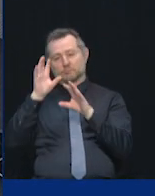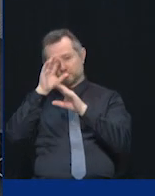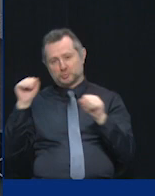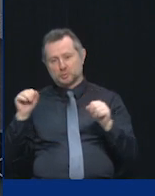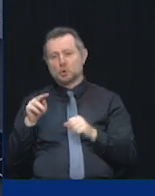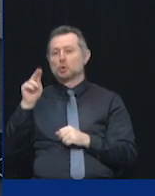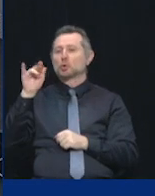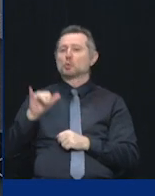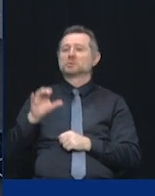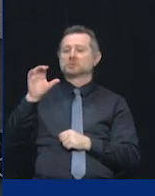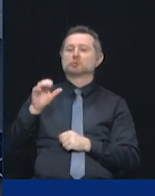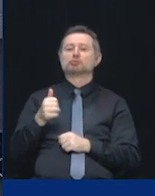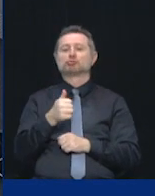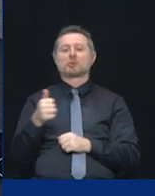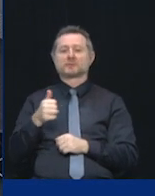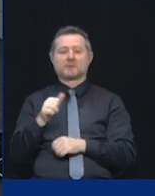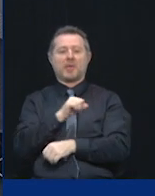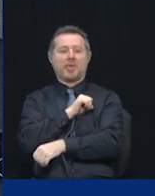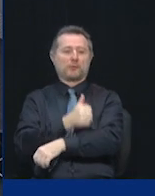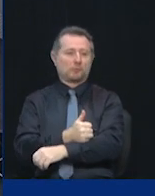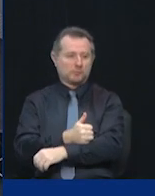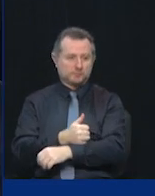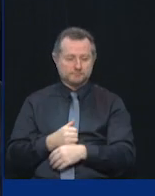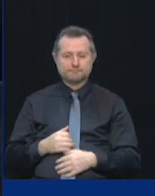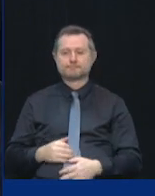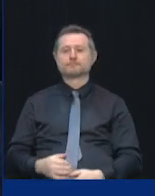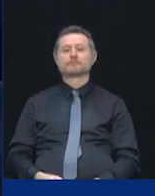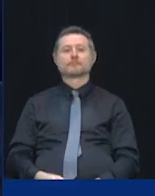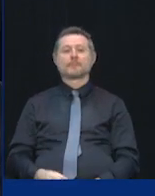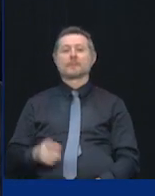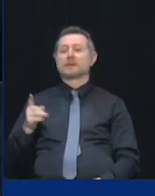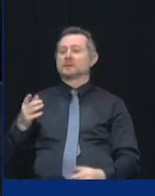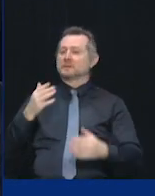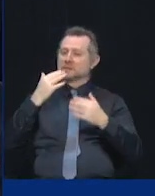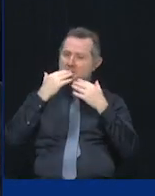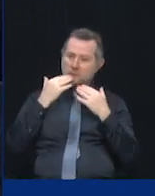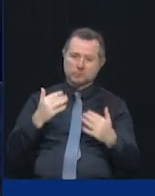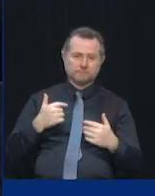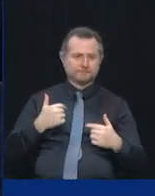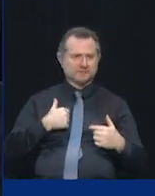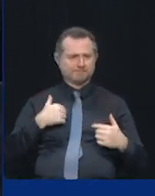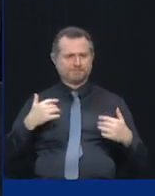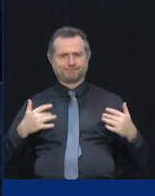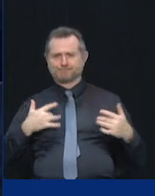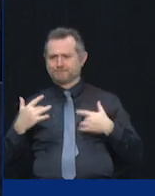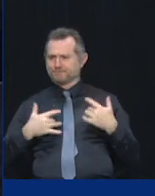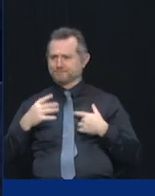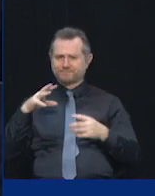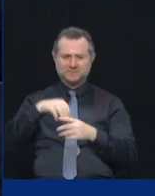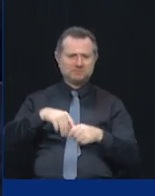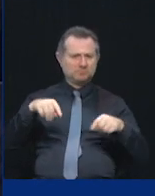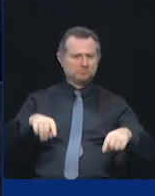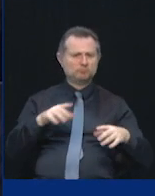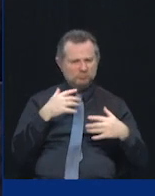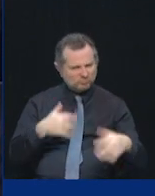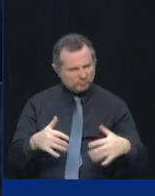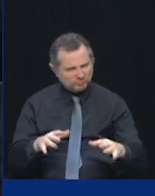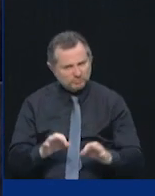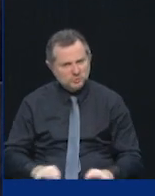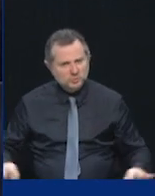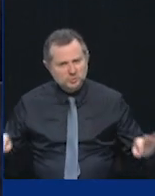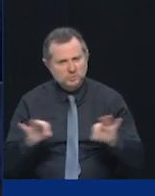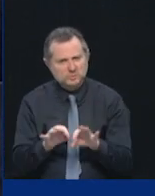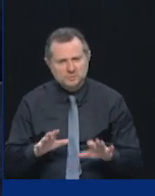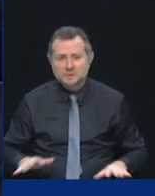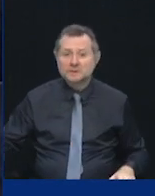Authority. Thank you, Governor. The MTA is excited to be assisting in this important state effort to ensure that every New Yorker has easy